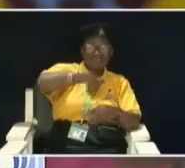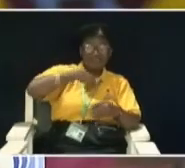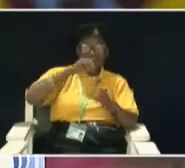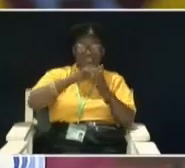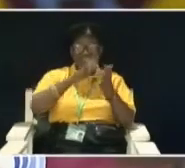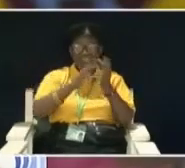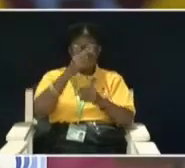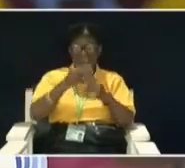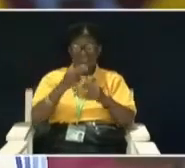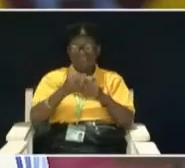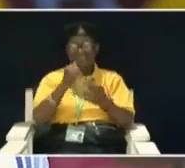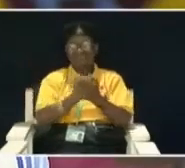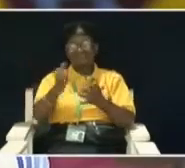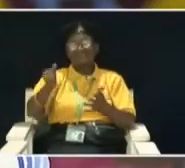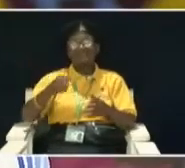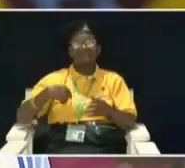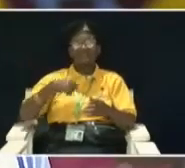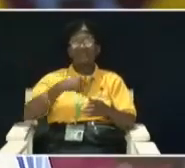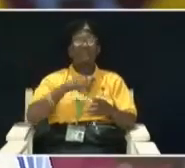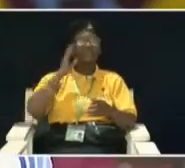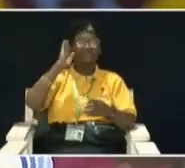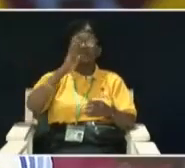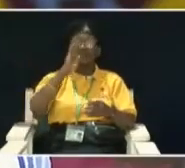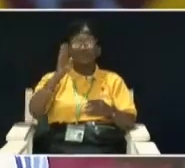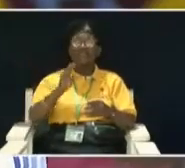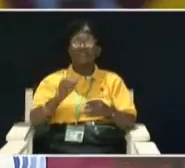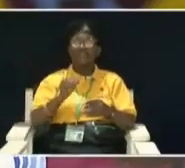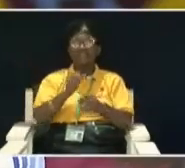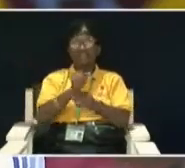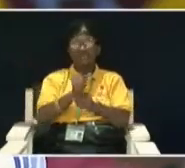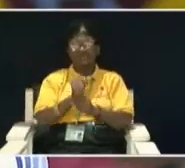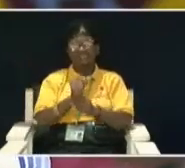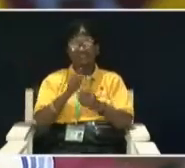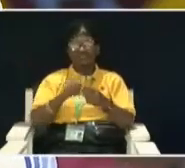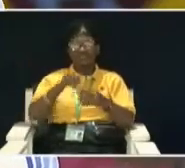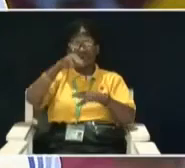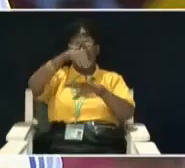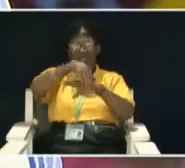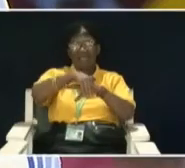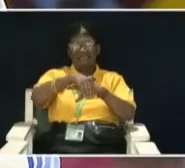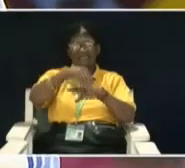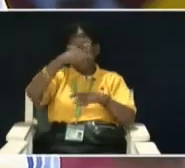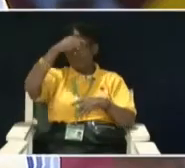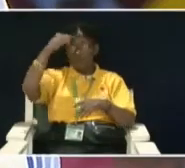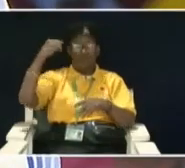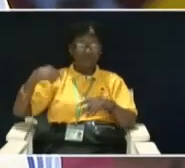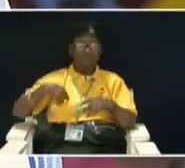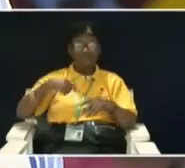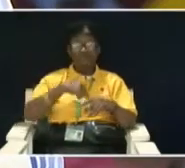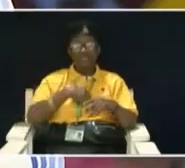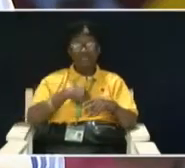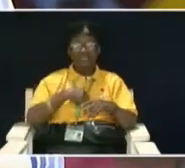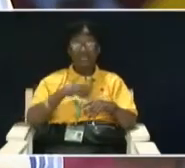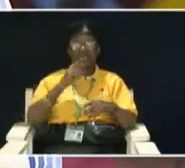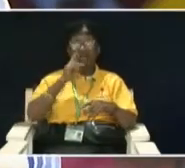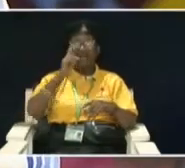We will be brief tonight because we are dealing with children and we still have